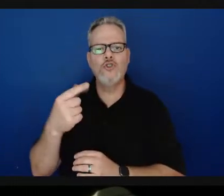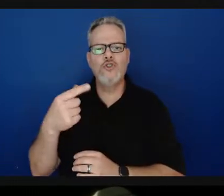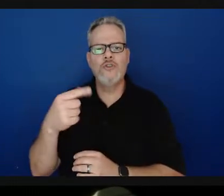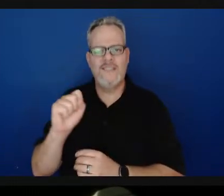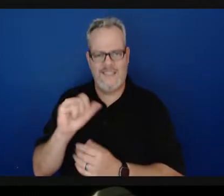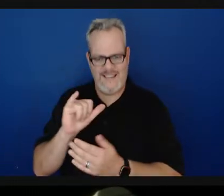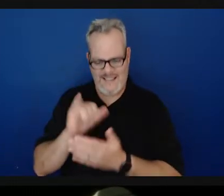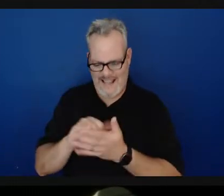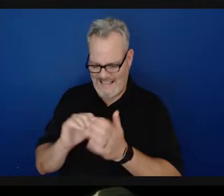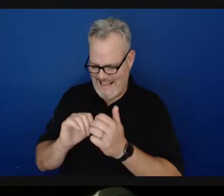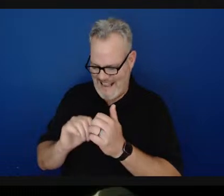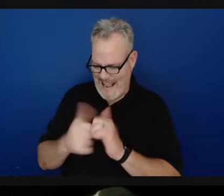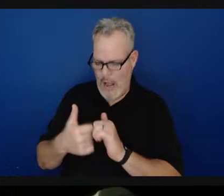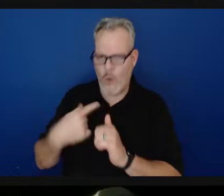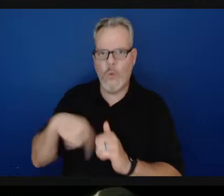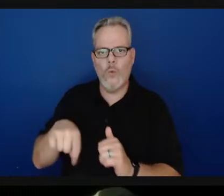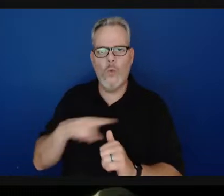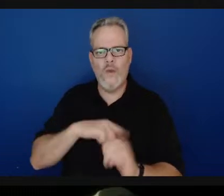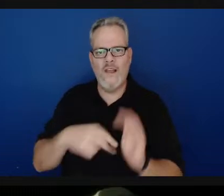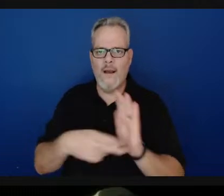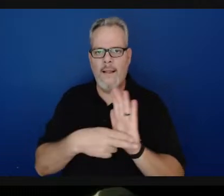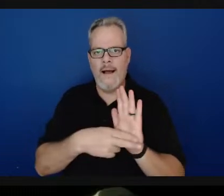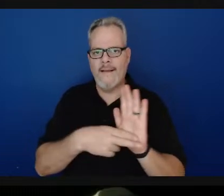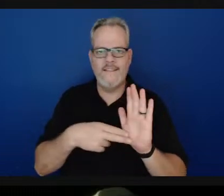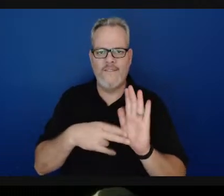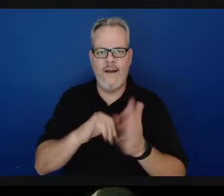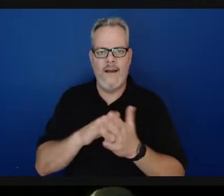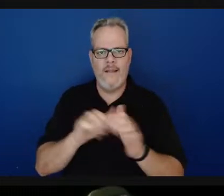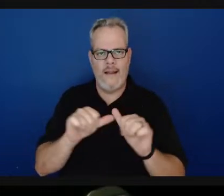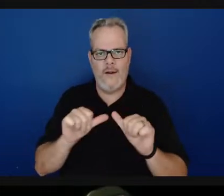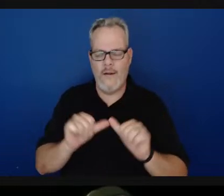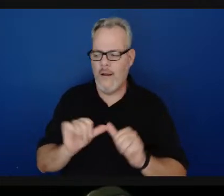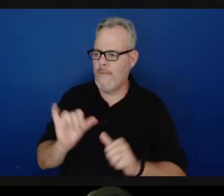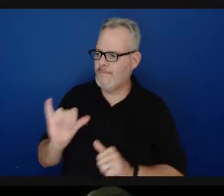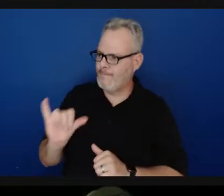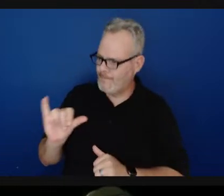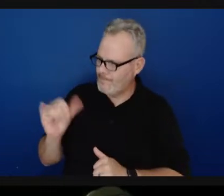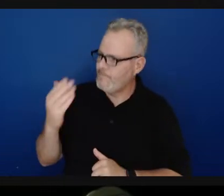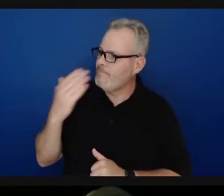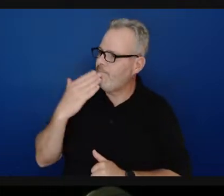classified, how it actually looks to be laid out. All right, thank you.